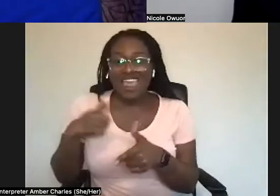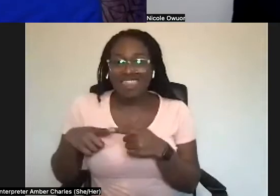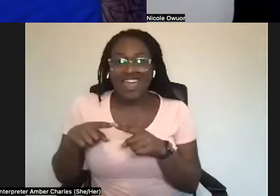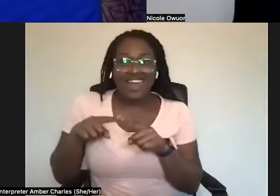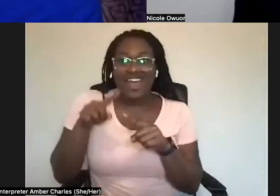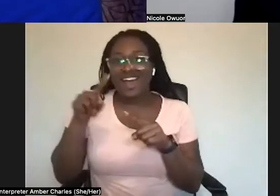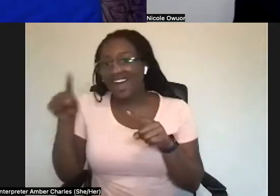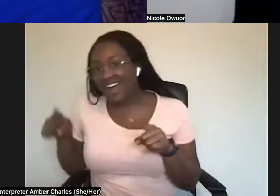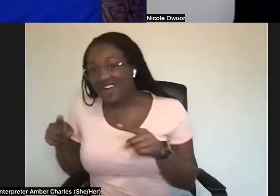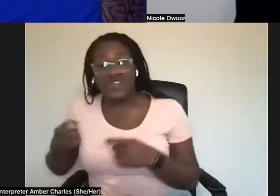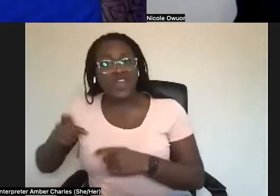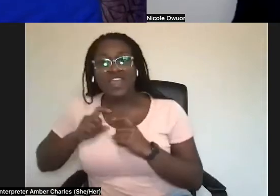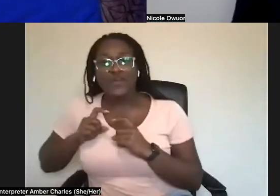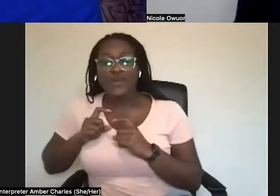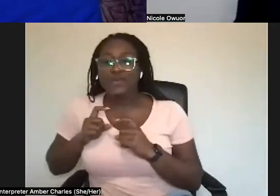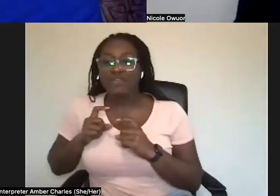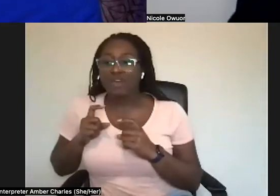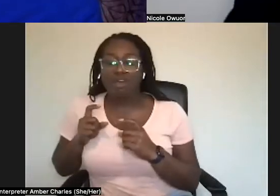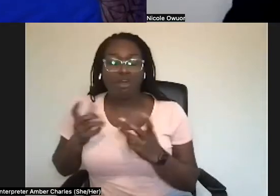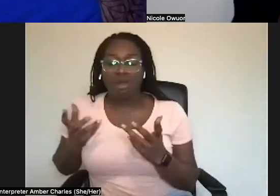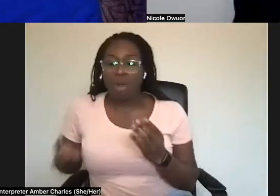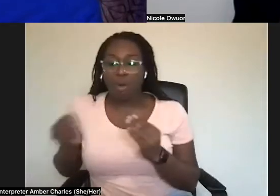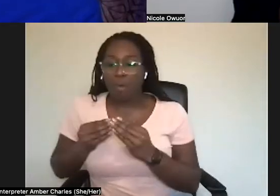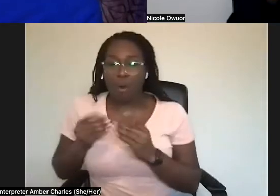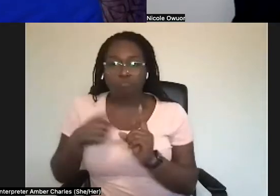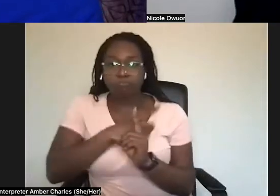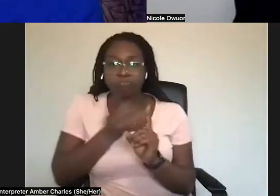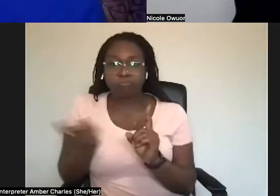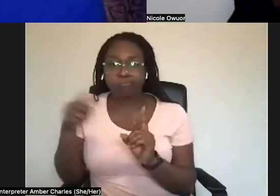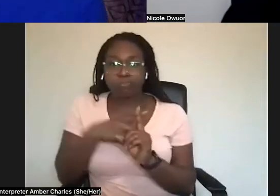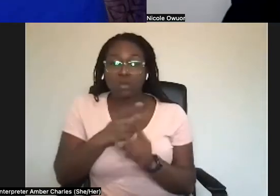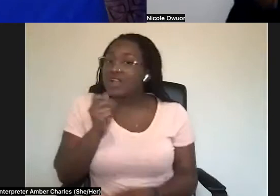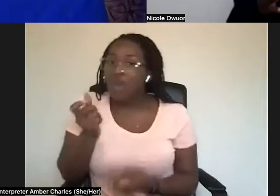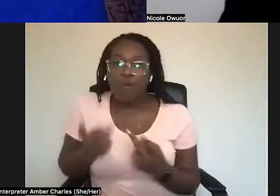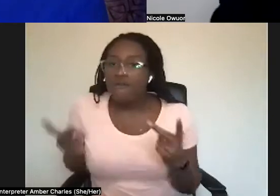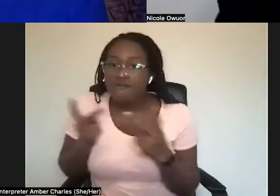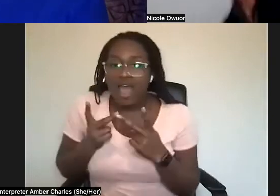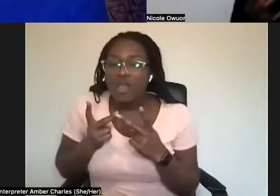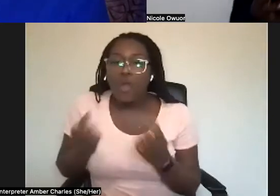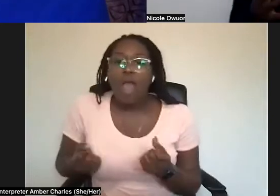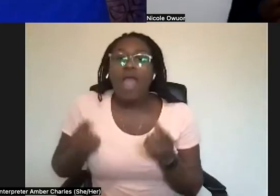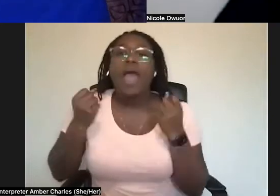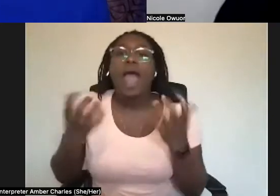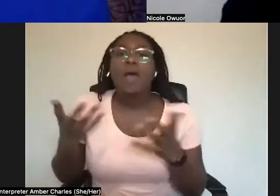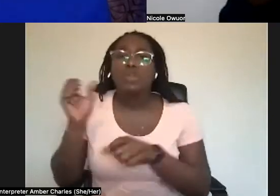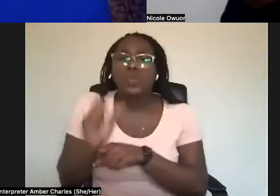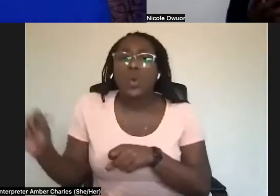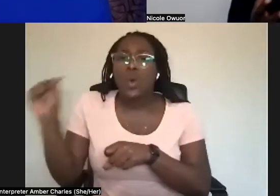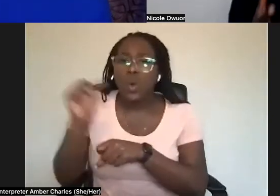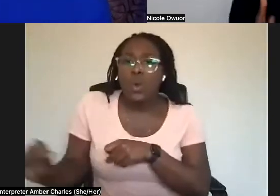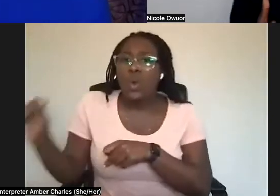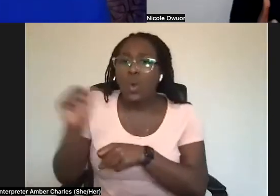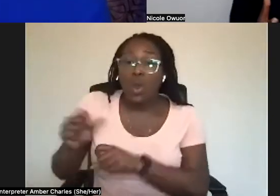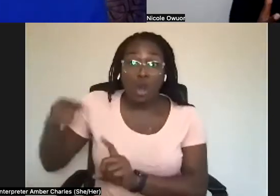they give you the runaround or they don't value the level of exhaustive labor that you are